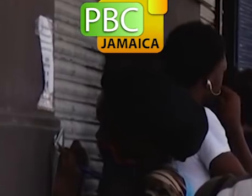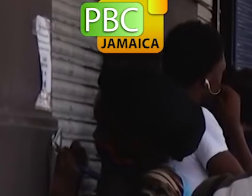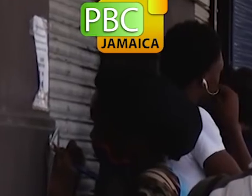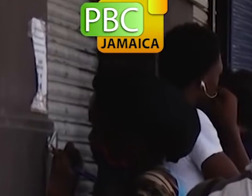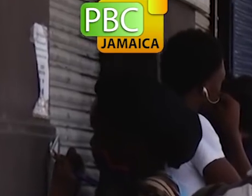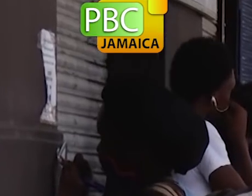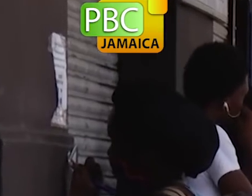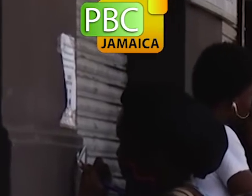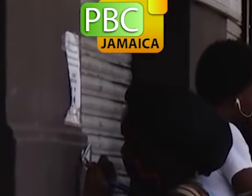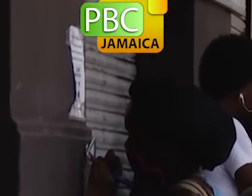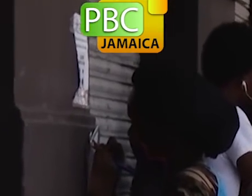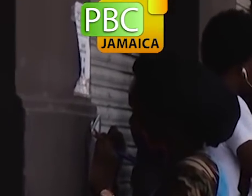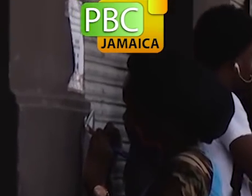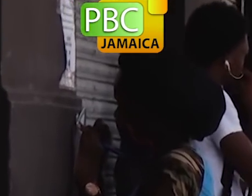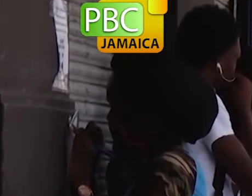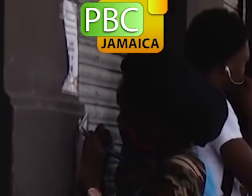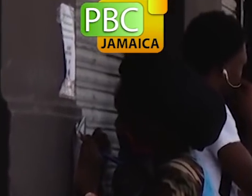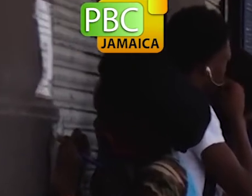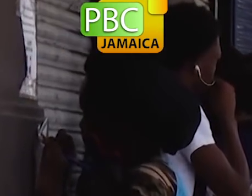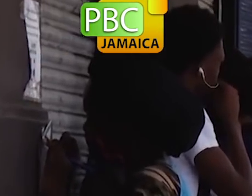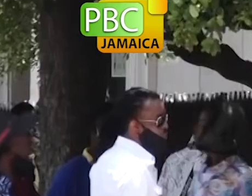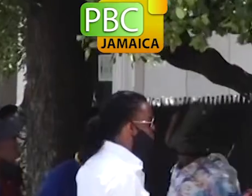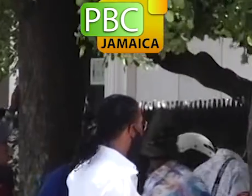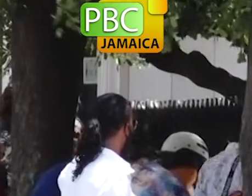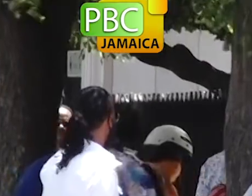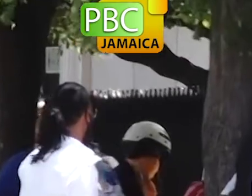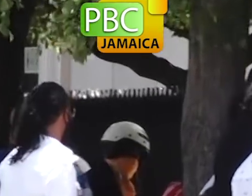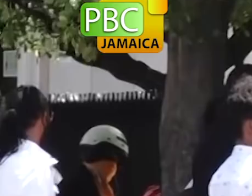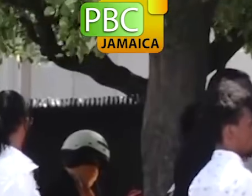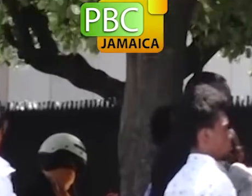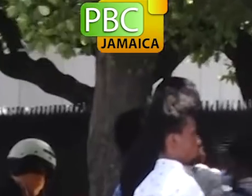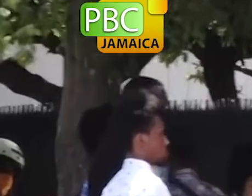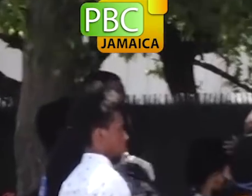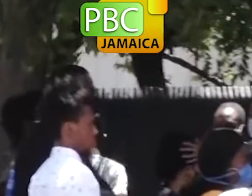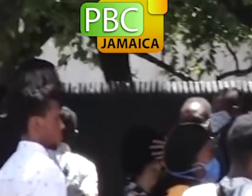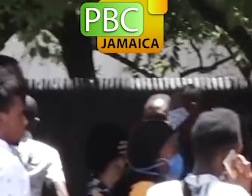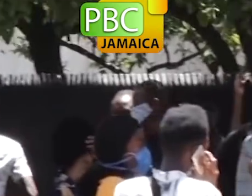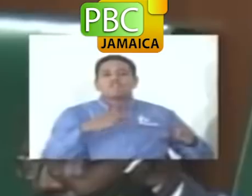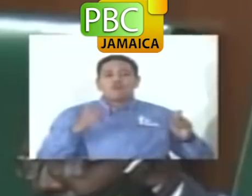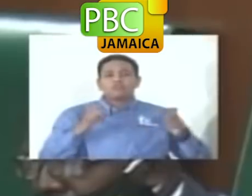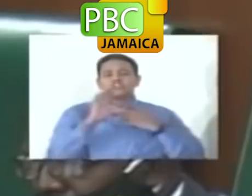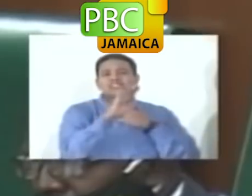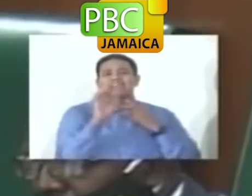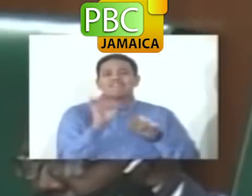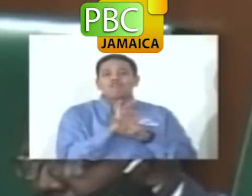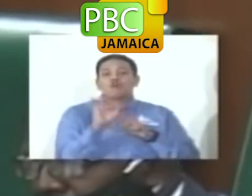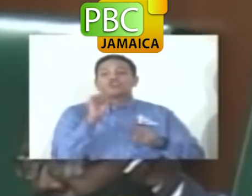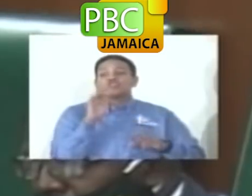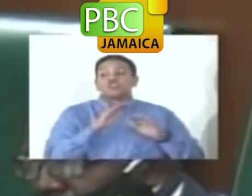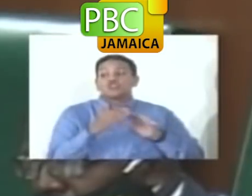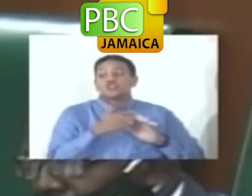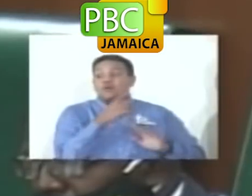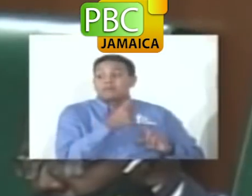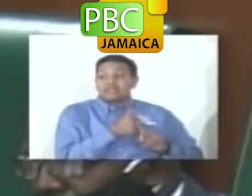data protection legislation as a means of achieving growth across various sectors in Jamaica. Jamaica's impetus